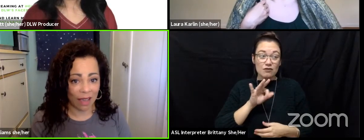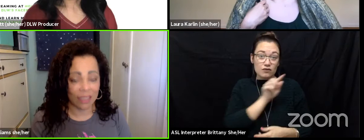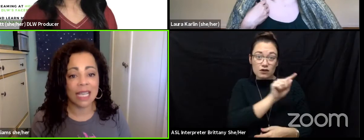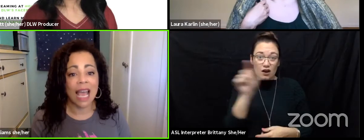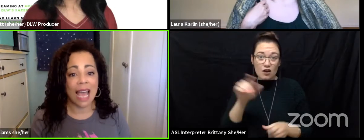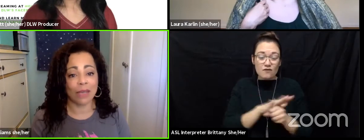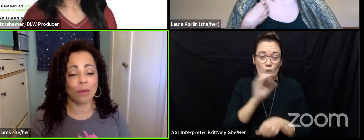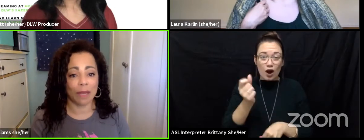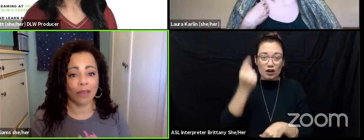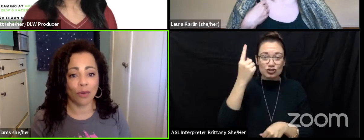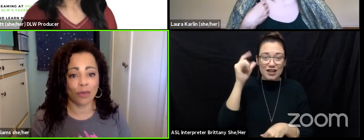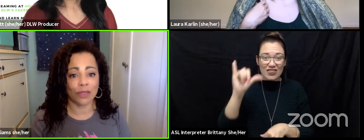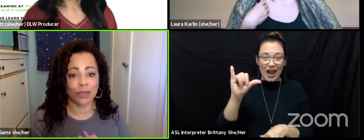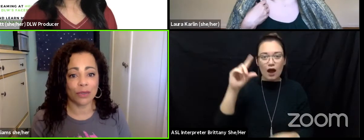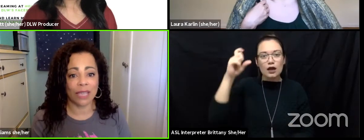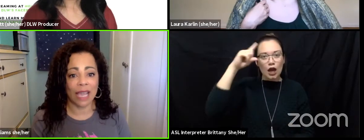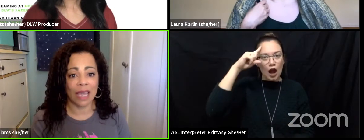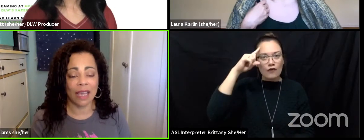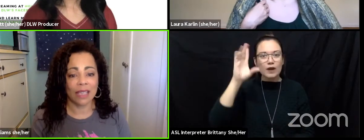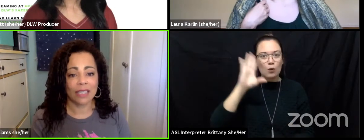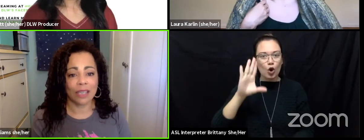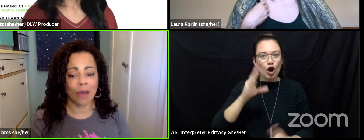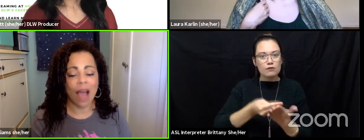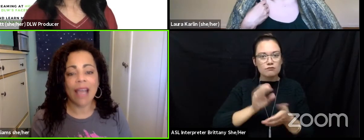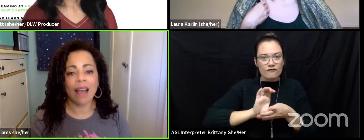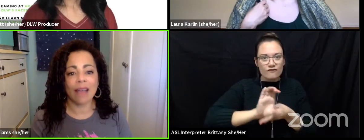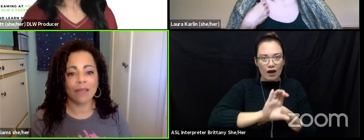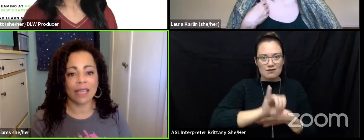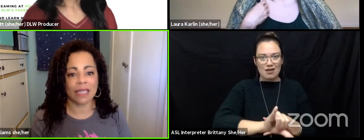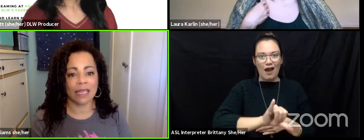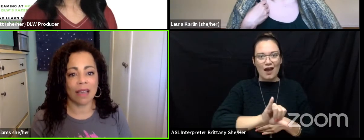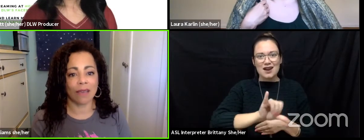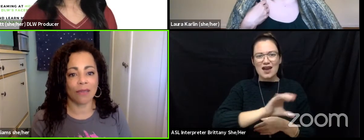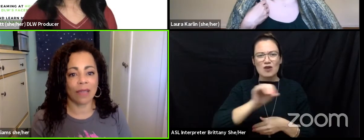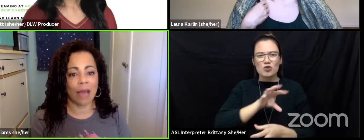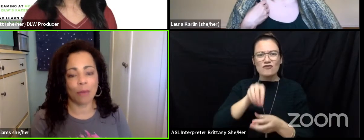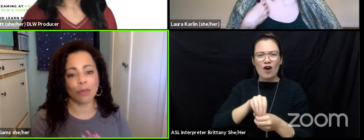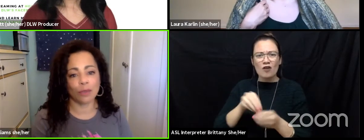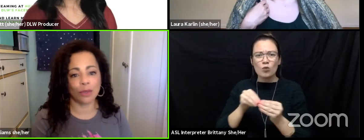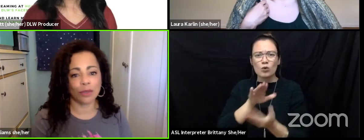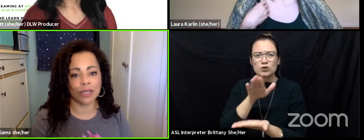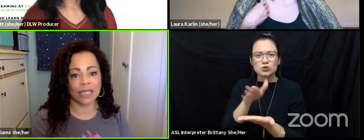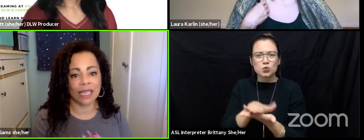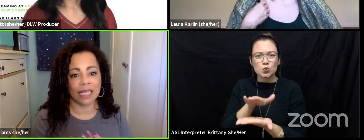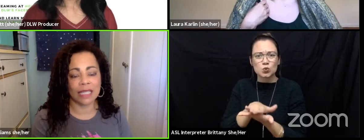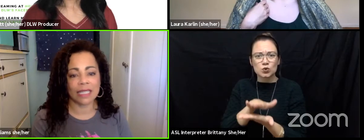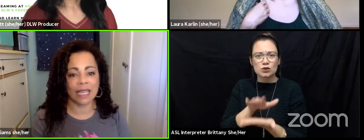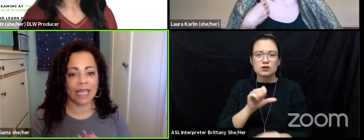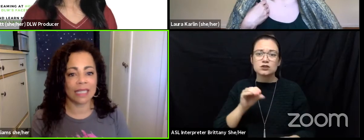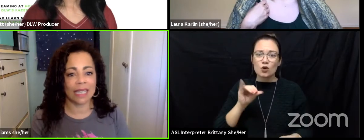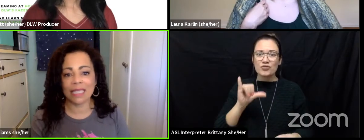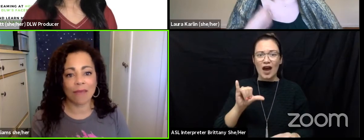fund the arts, and it would be in the core of the school day. So I can't emphasize enough how important what Laura said is, and it's